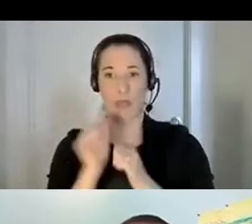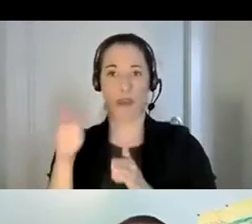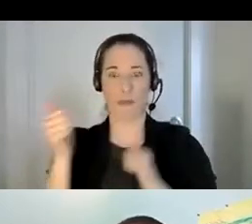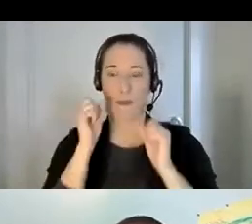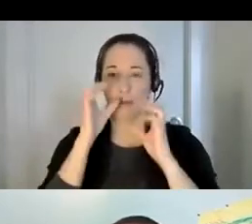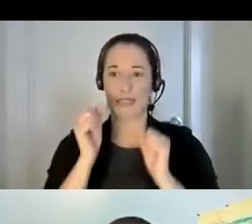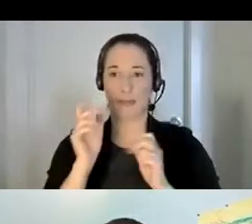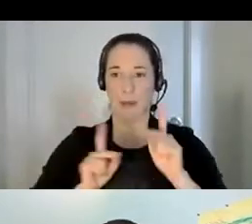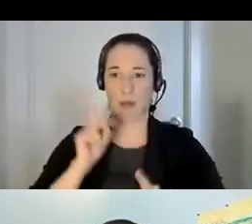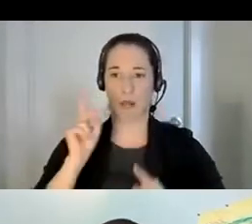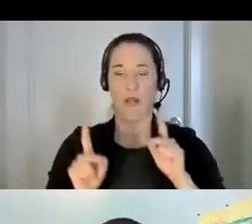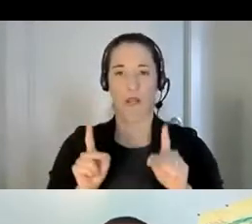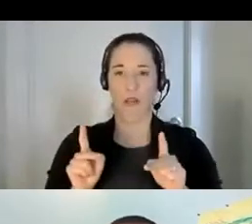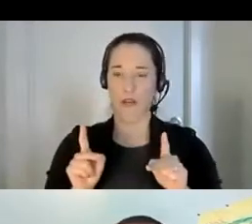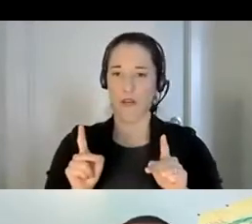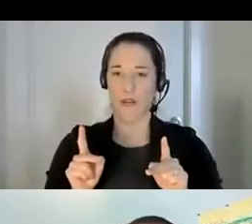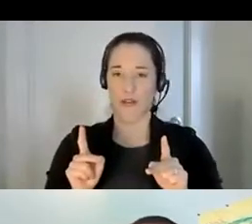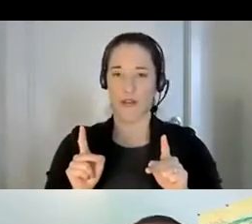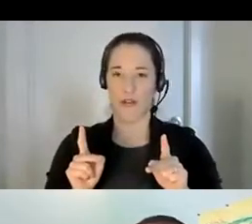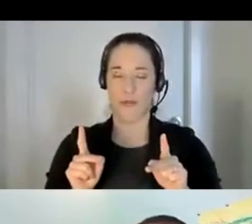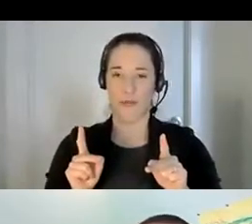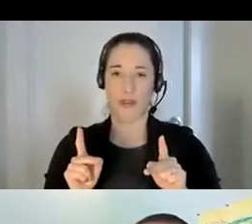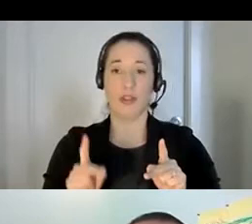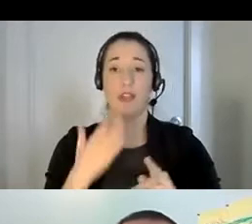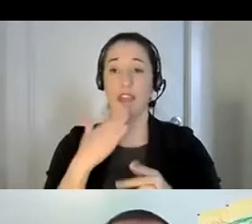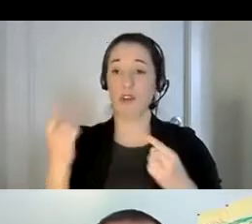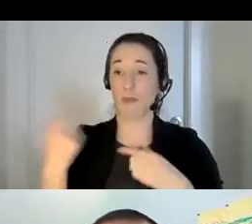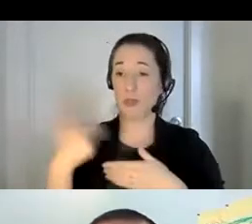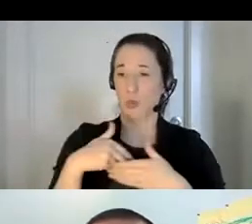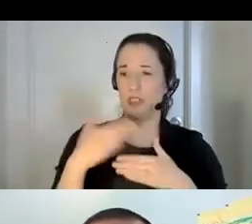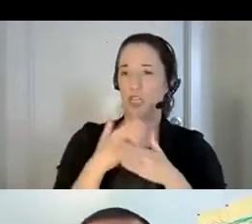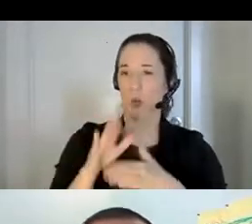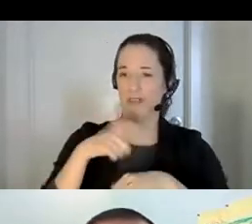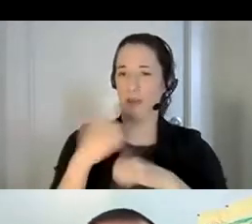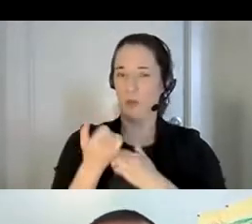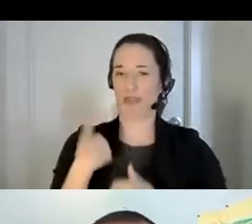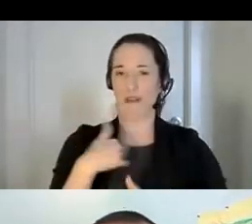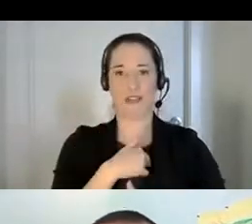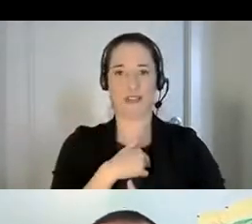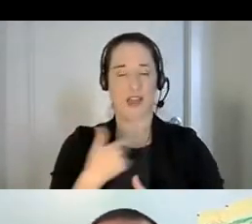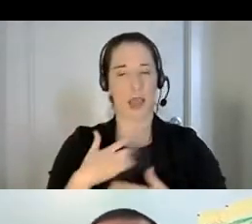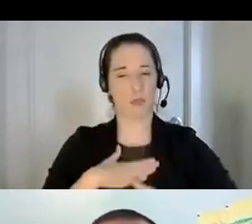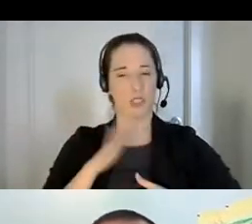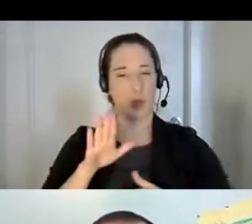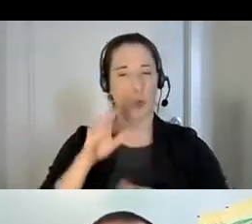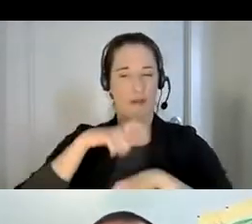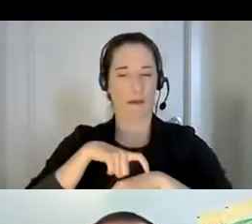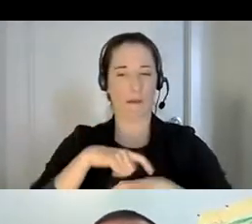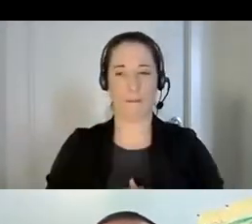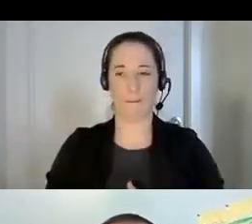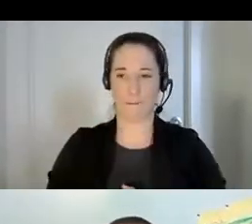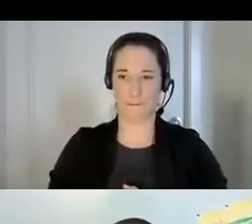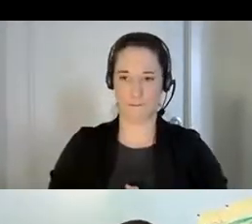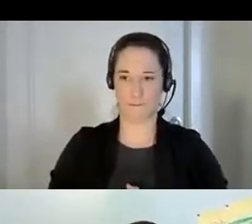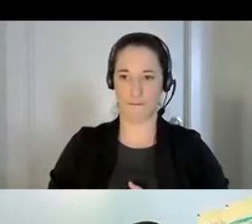tuned in, thank you for choosing to spend some of your time with us. I deeply appreciate your time. As you